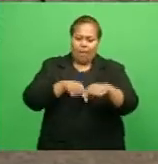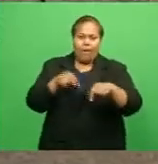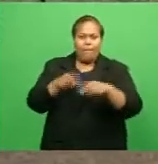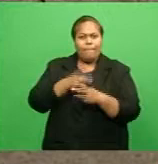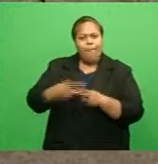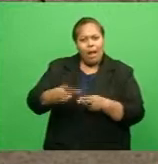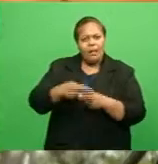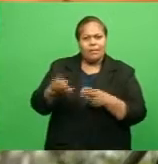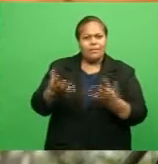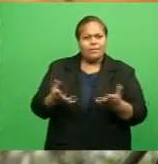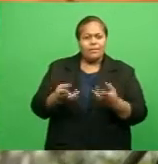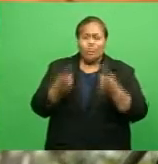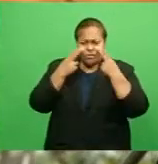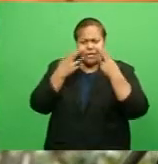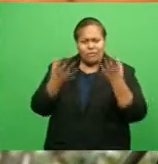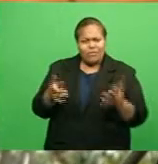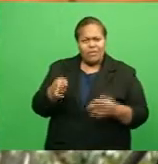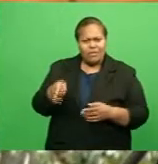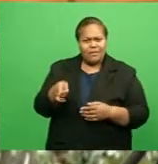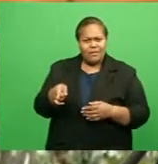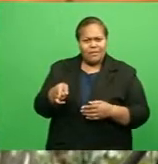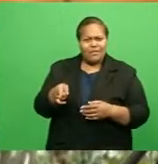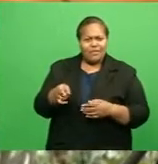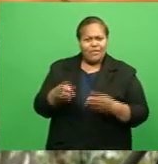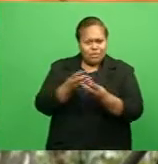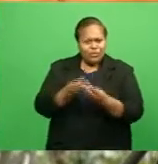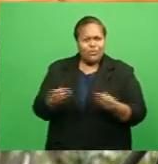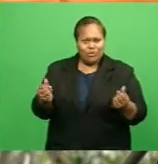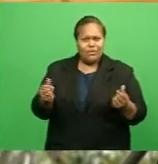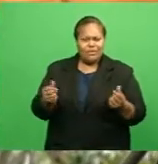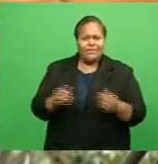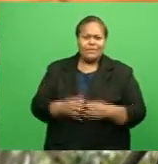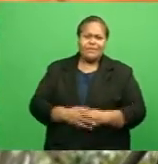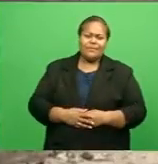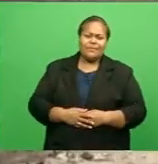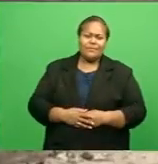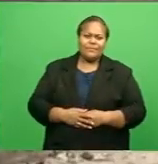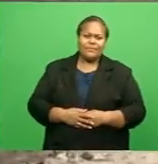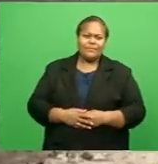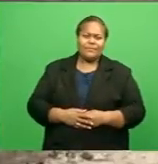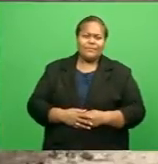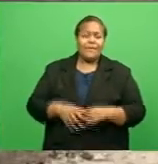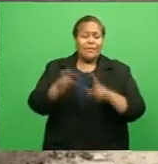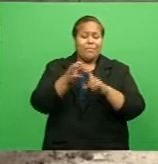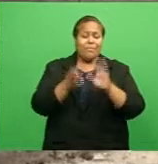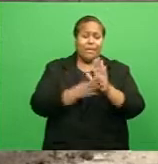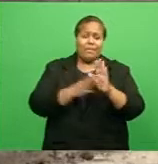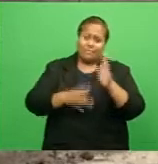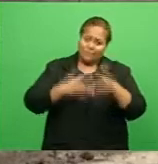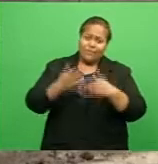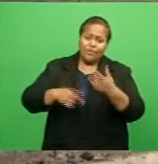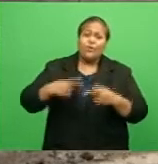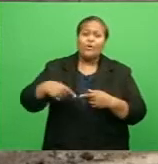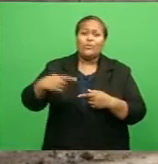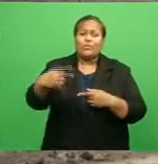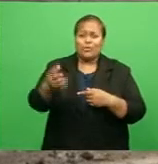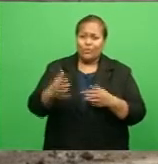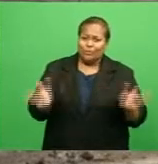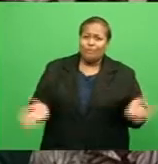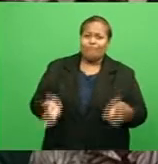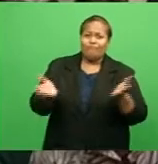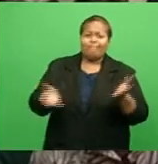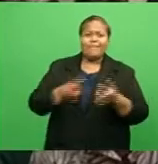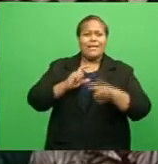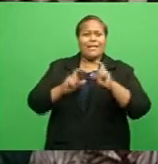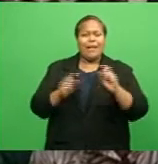this nature-based solution does more than build resilience. The PM says he will continue to press for climate action on the global stage, and